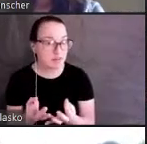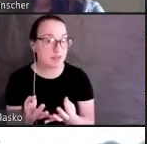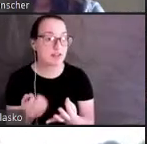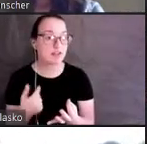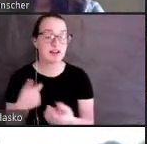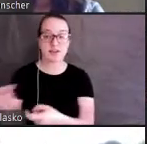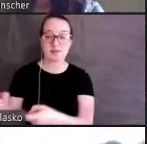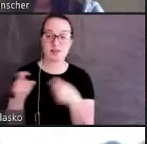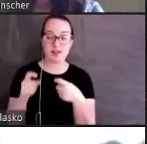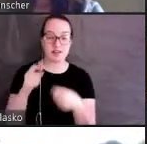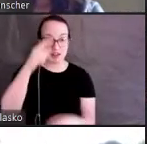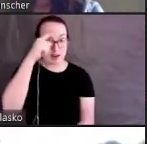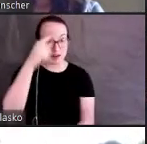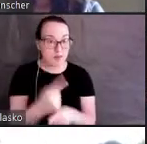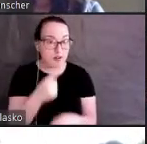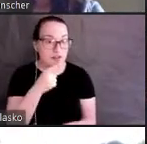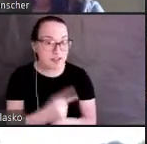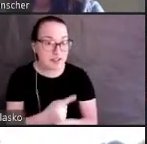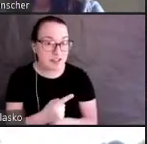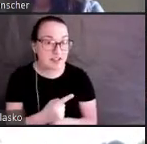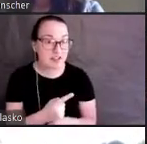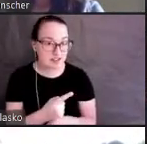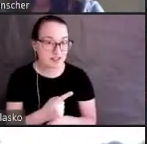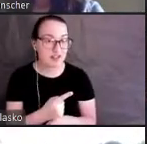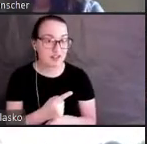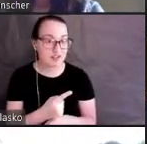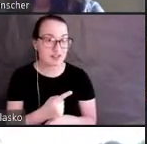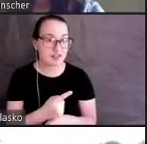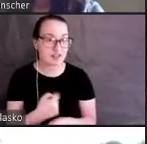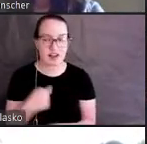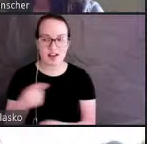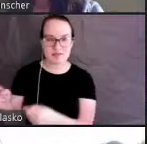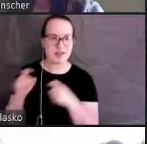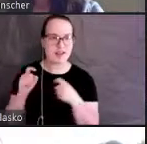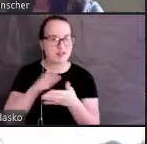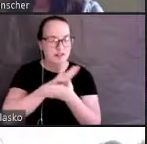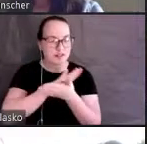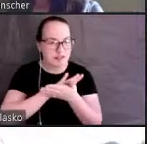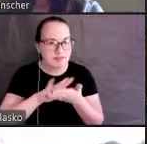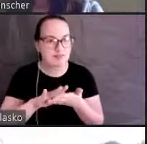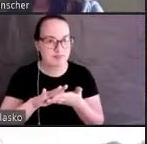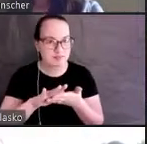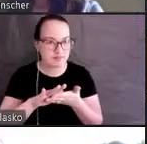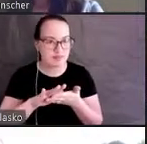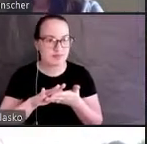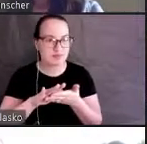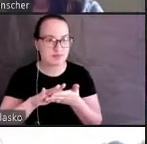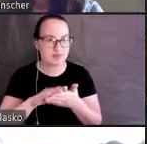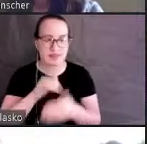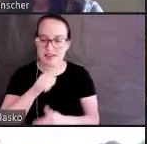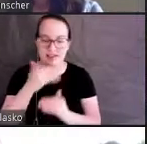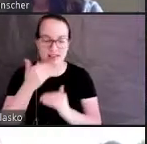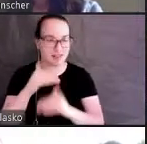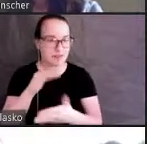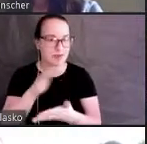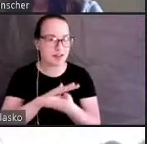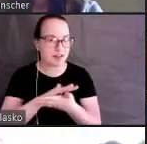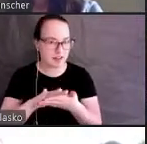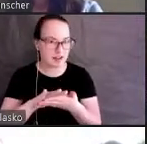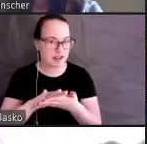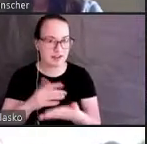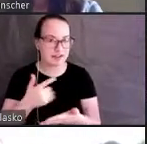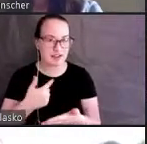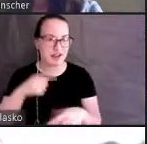sisters, and I've been given unmerited kindness that I just can't